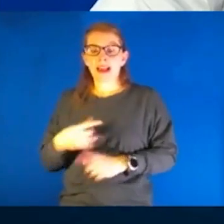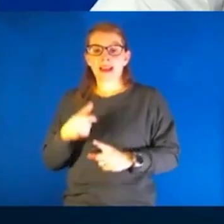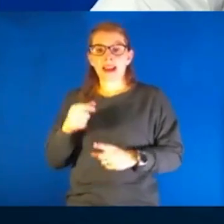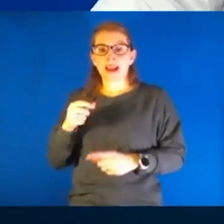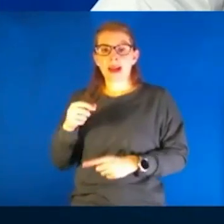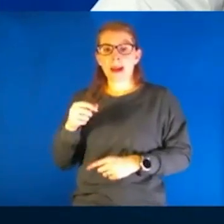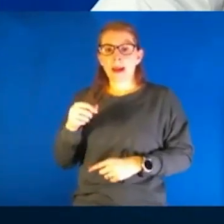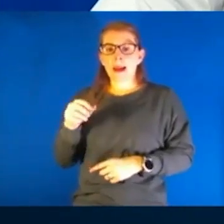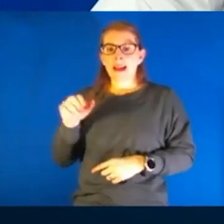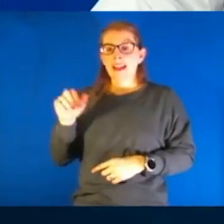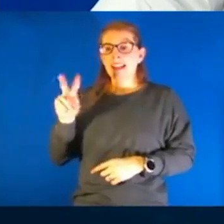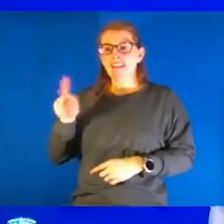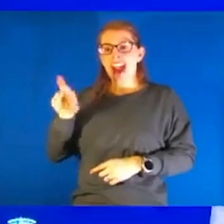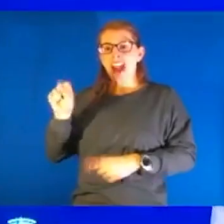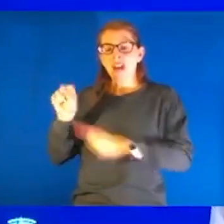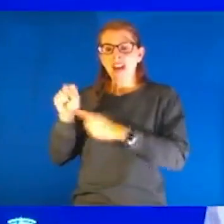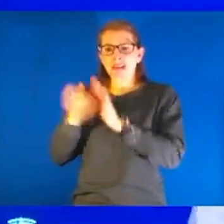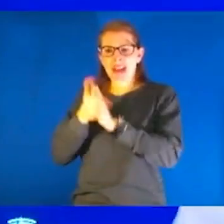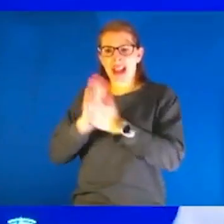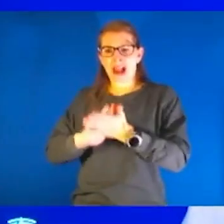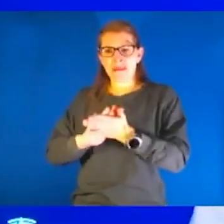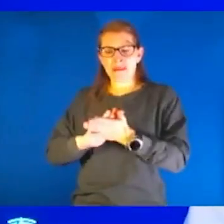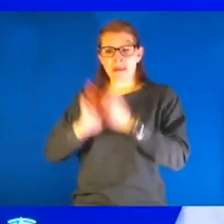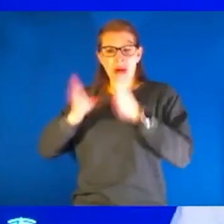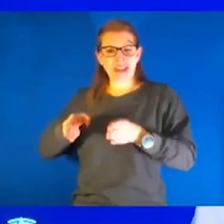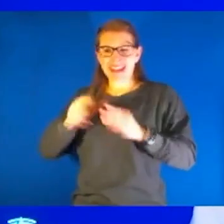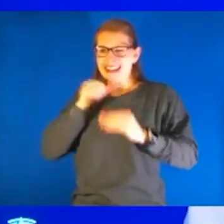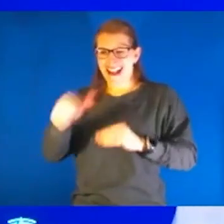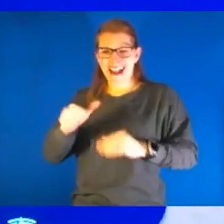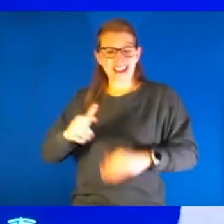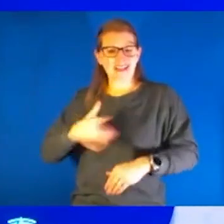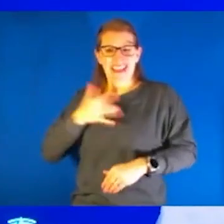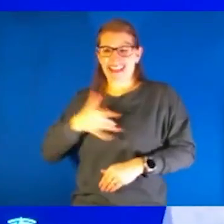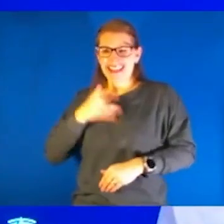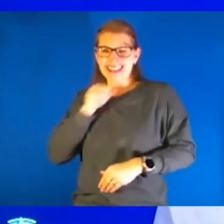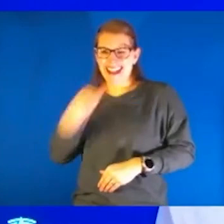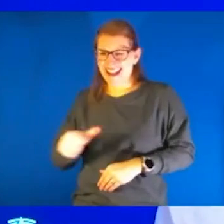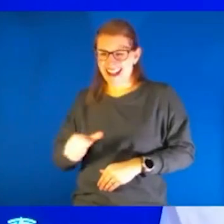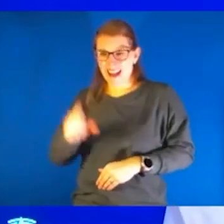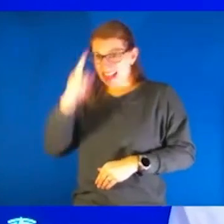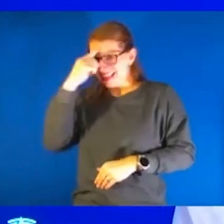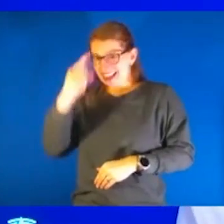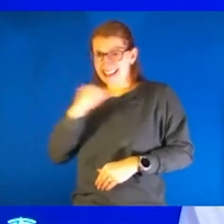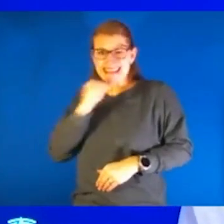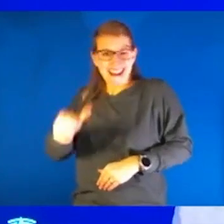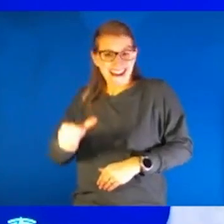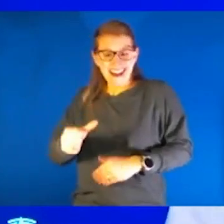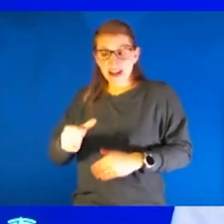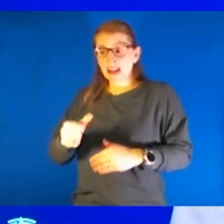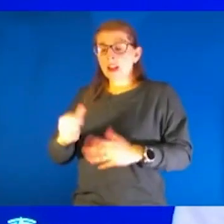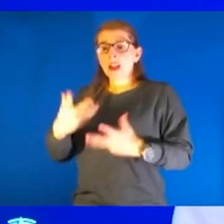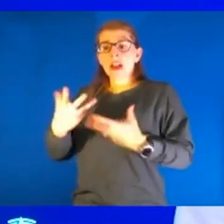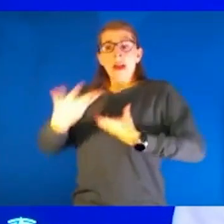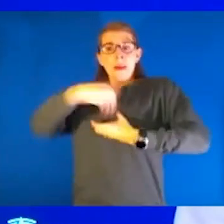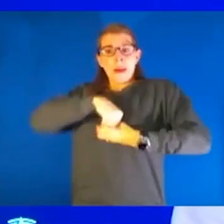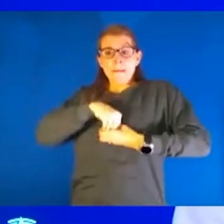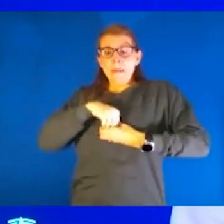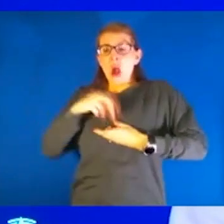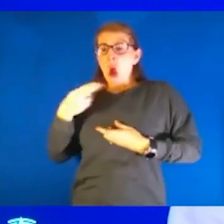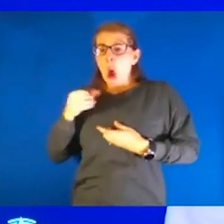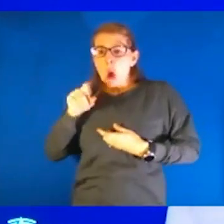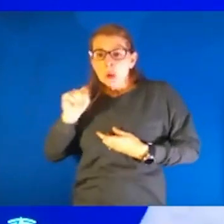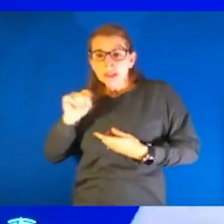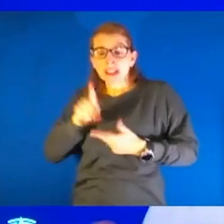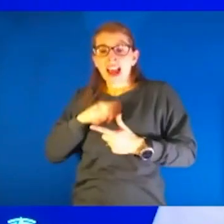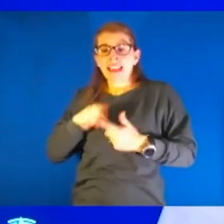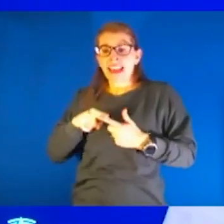Remember, they're non-sentient beings, but all it does is get into a cell and reproduce. That's what it does. But it is that delicate balance